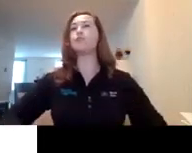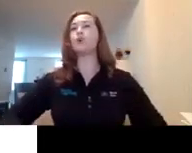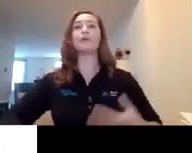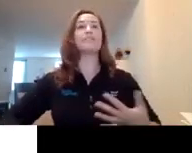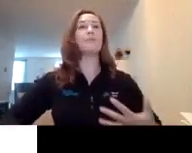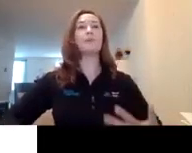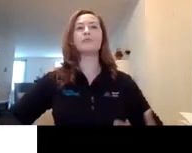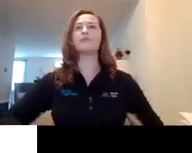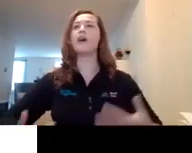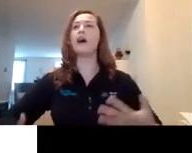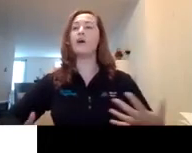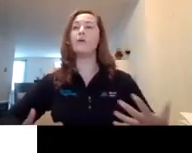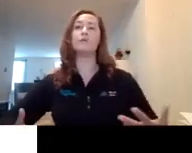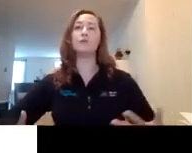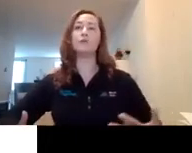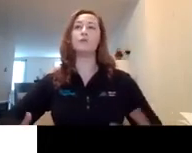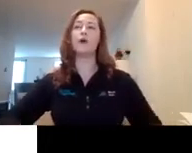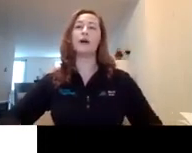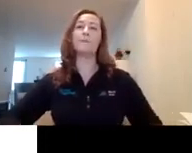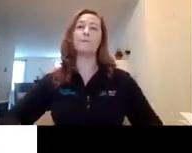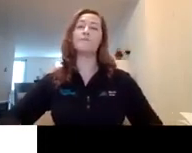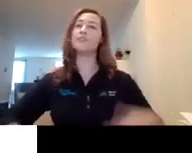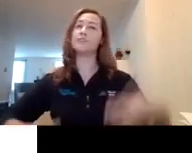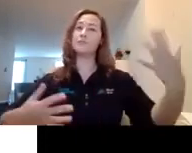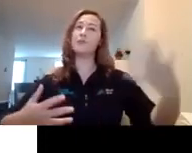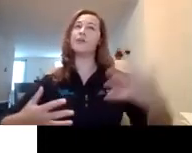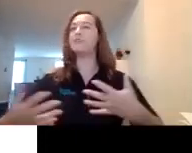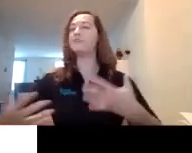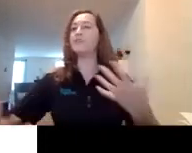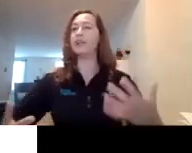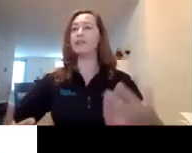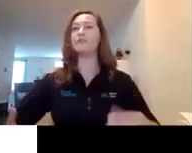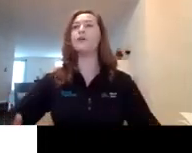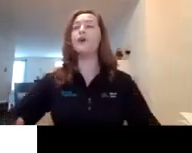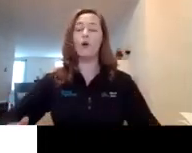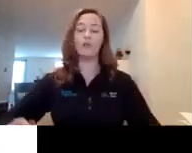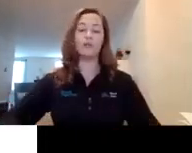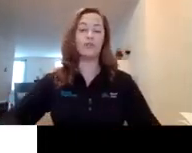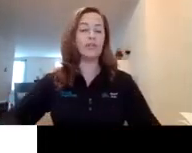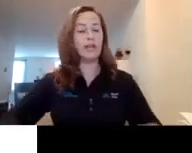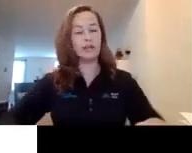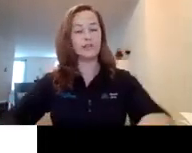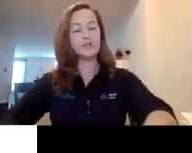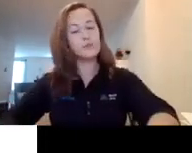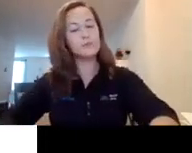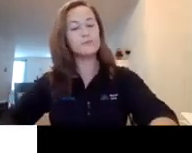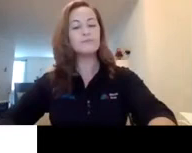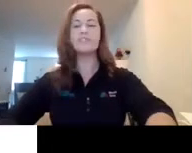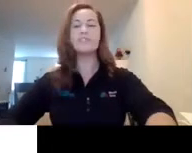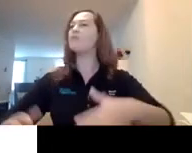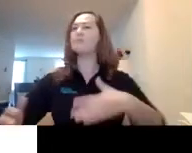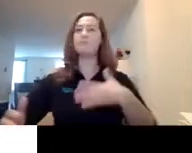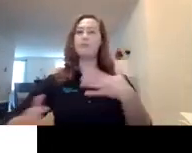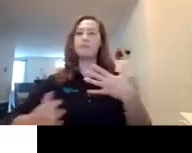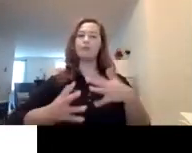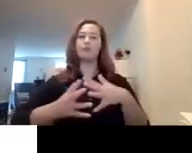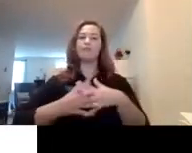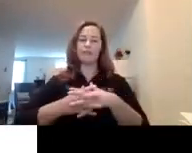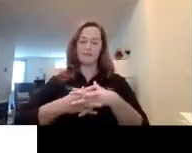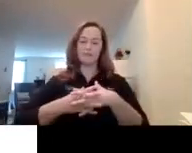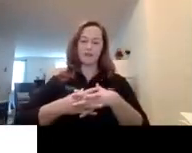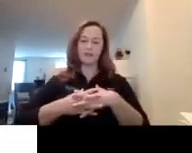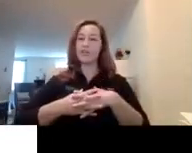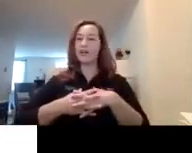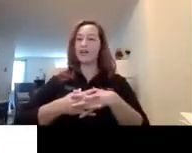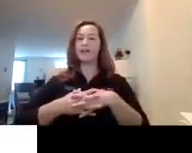to show examples of how you, display these values on your daily actions. Some of them were